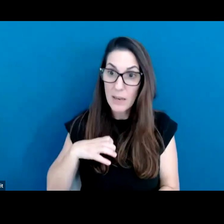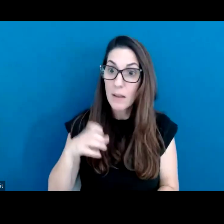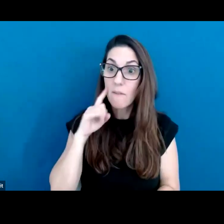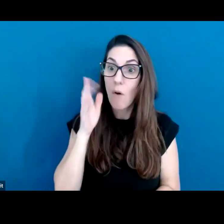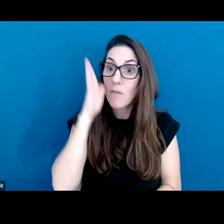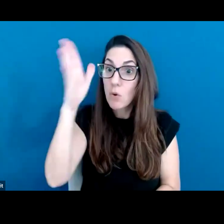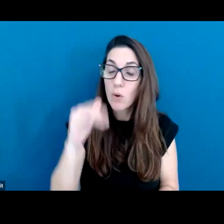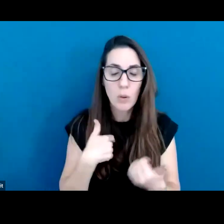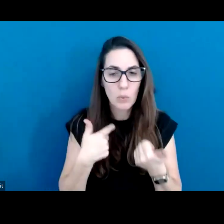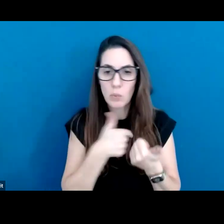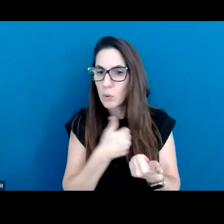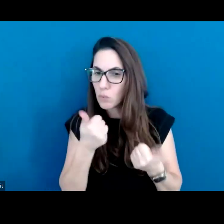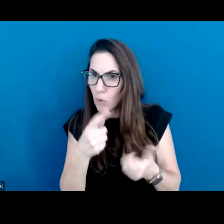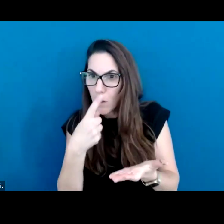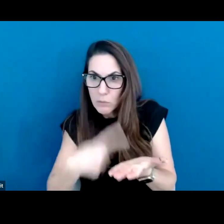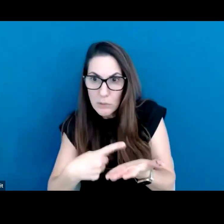that we can collaborate